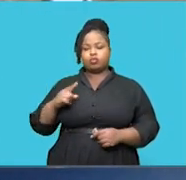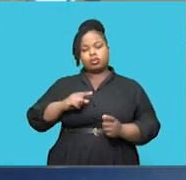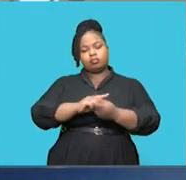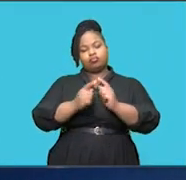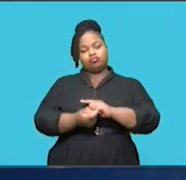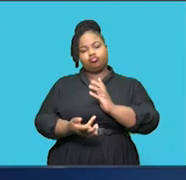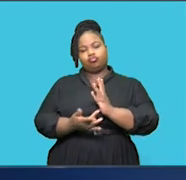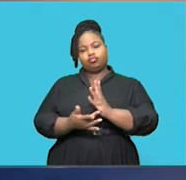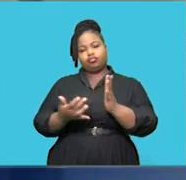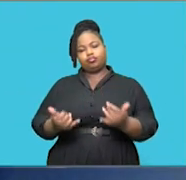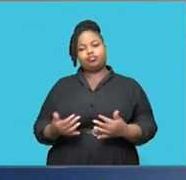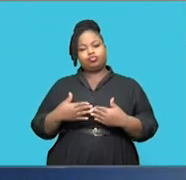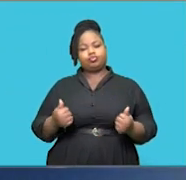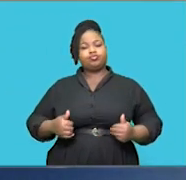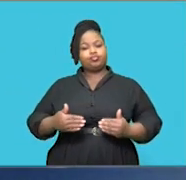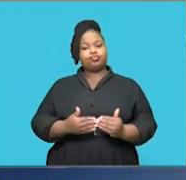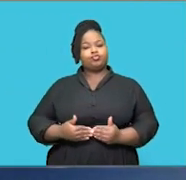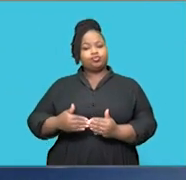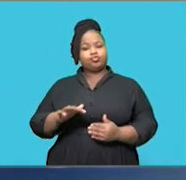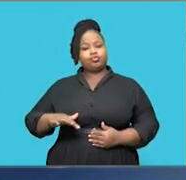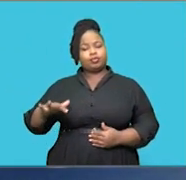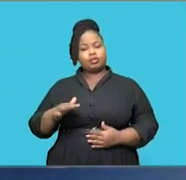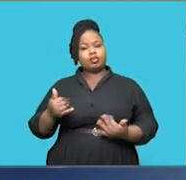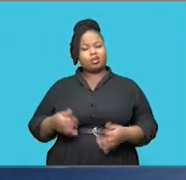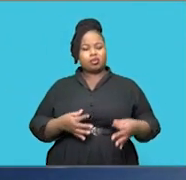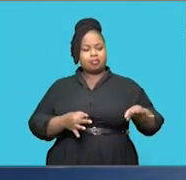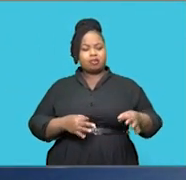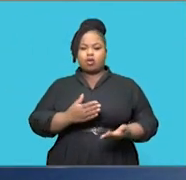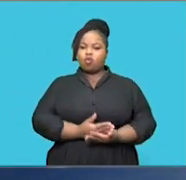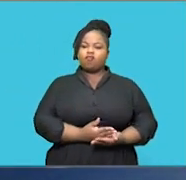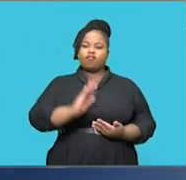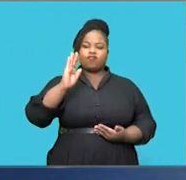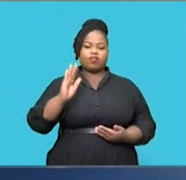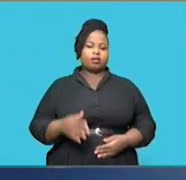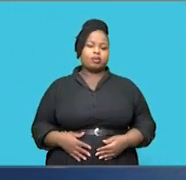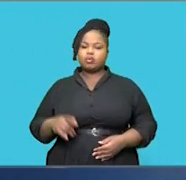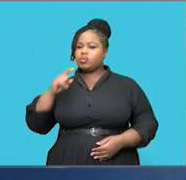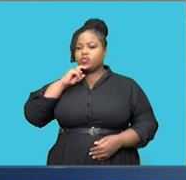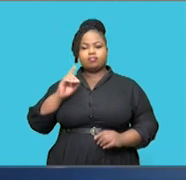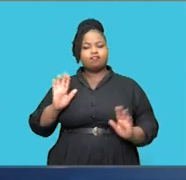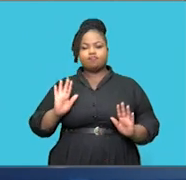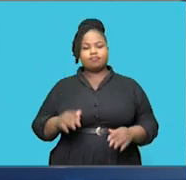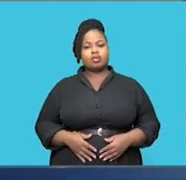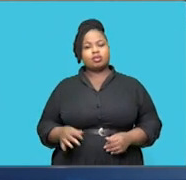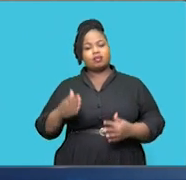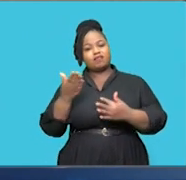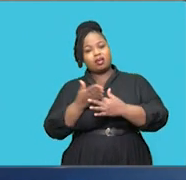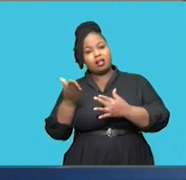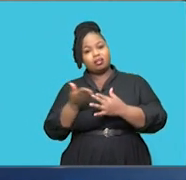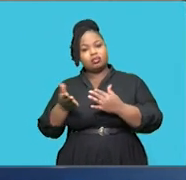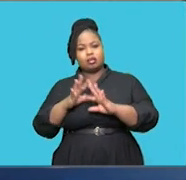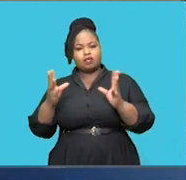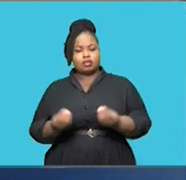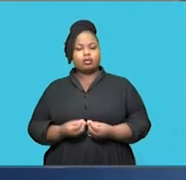in our healthcare facilities, where we'll be going totally paperless. We won't be using any paper anymore. All our files